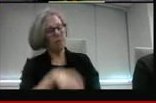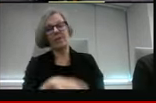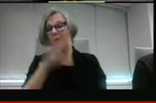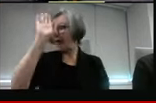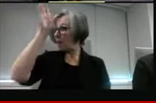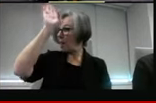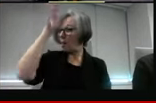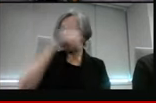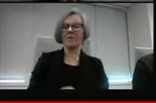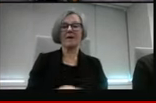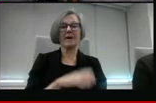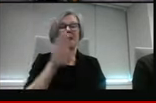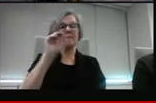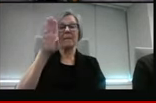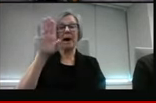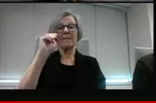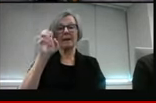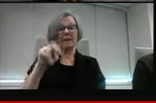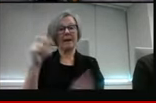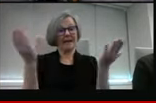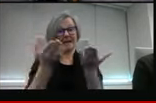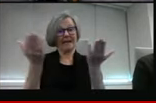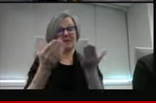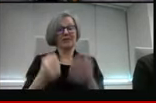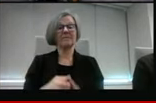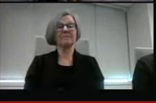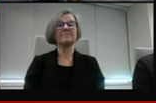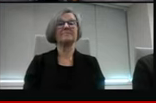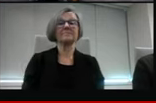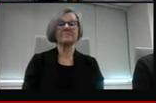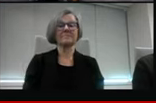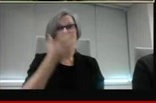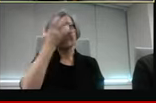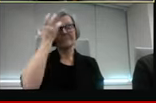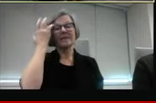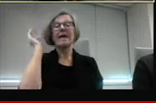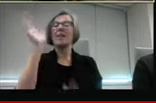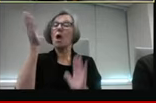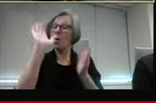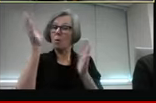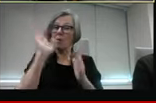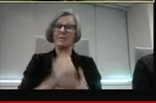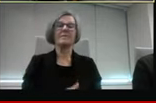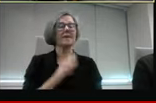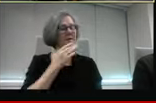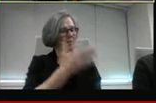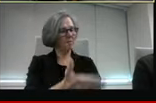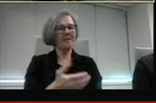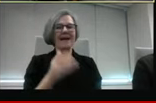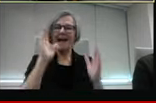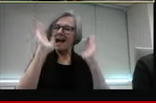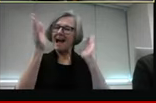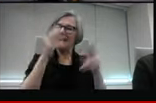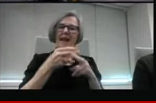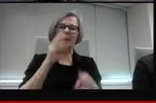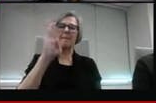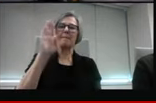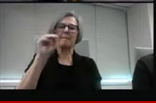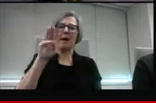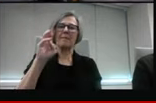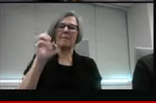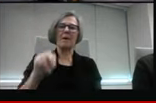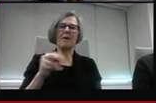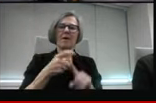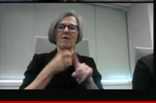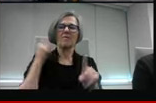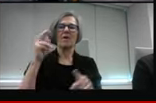hello this Bob Martin here hello please begin hi my name is Bob Martin I'm from